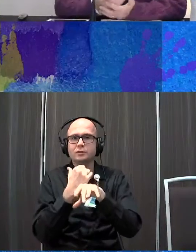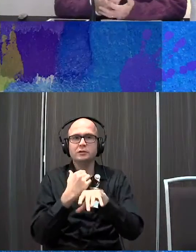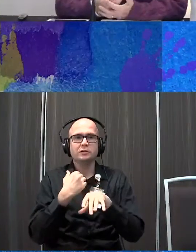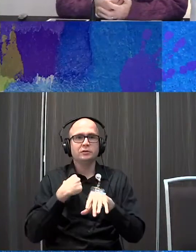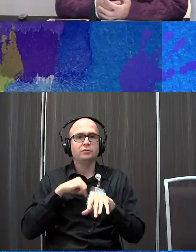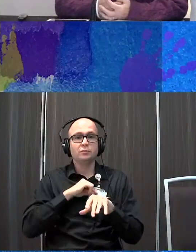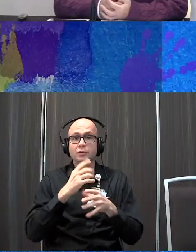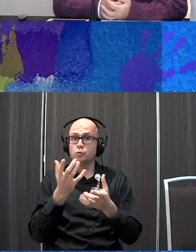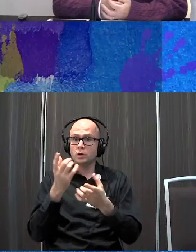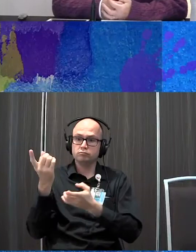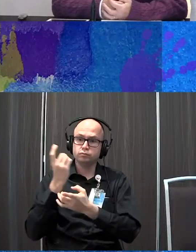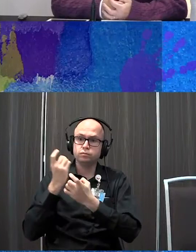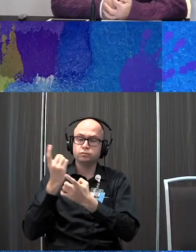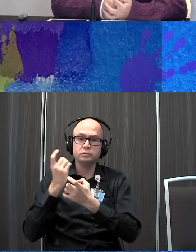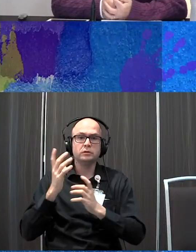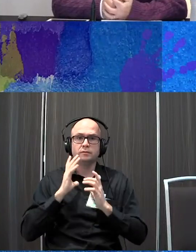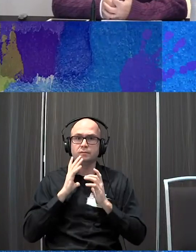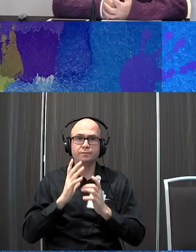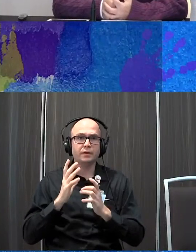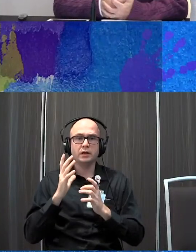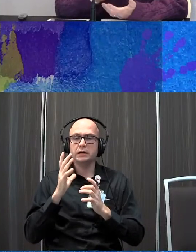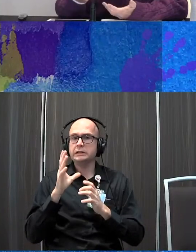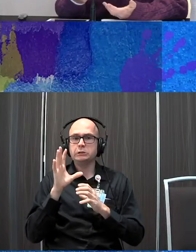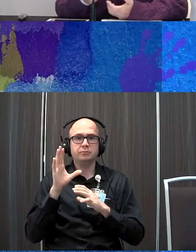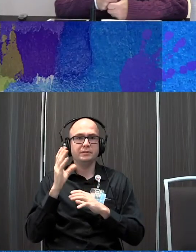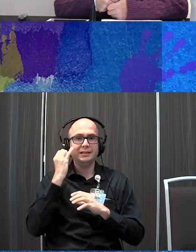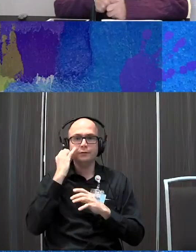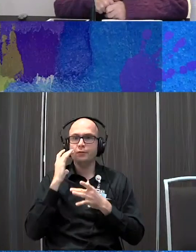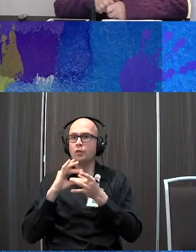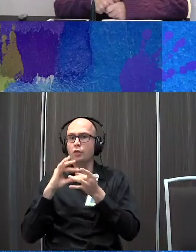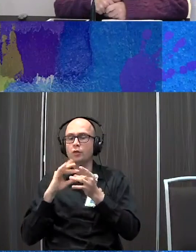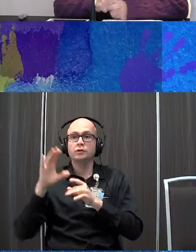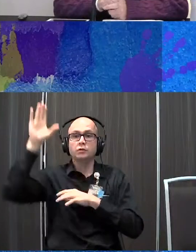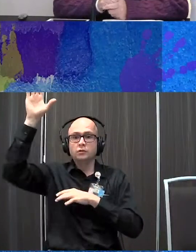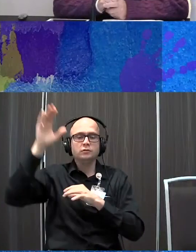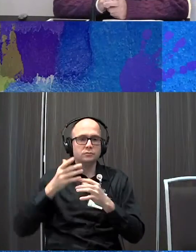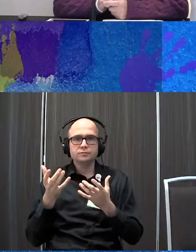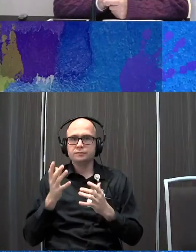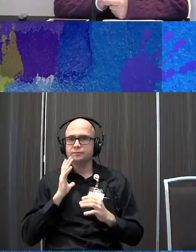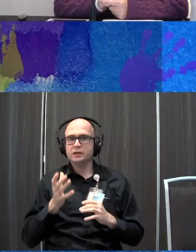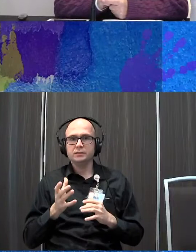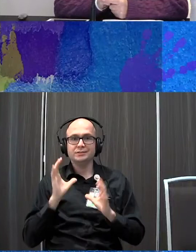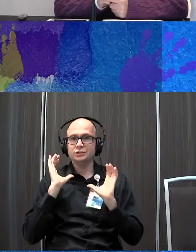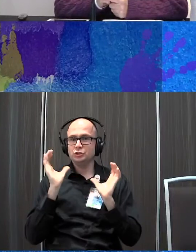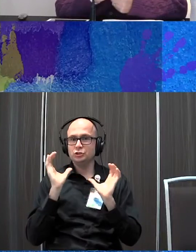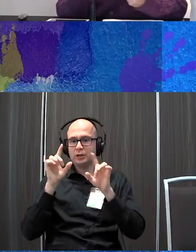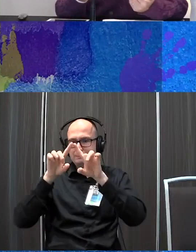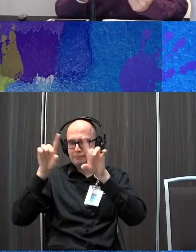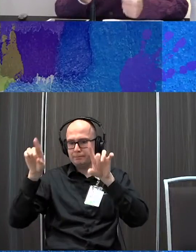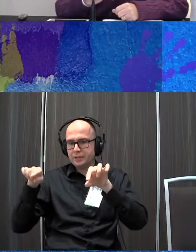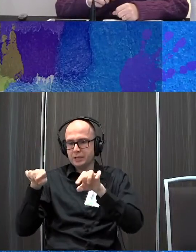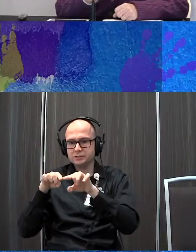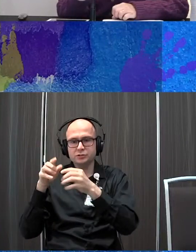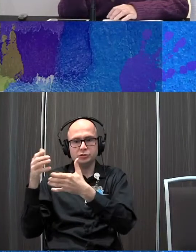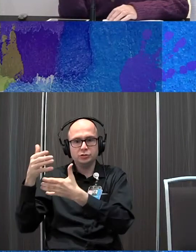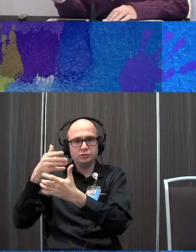really do want questions, and we are okay with questions in the middle of our sentences. So you can use the chat box to share with each other,